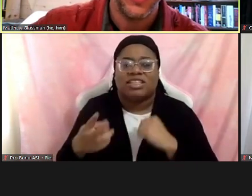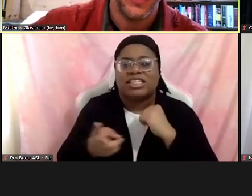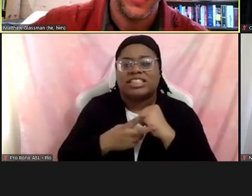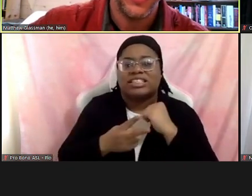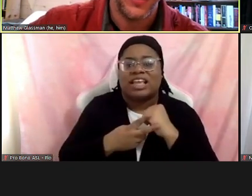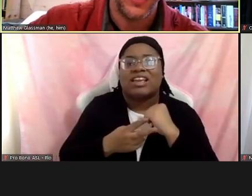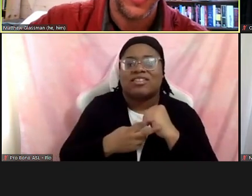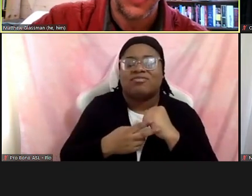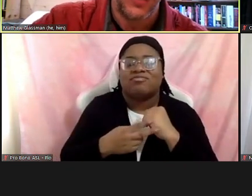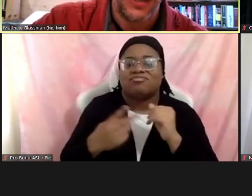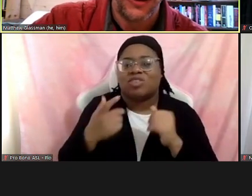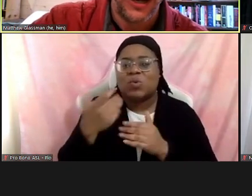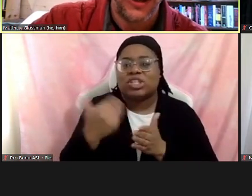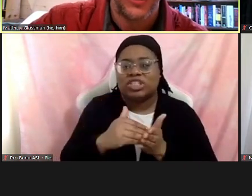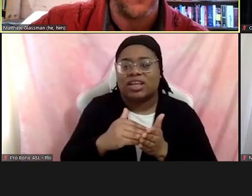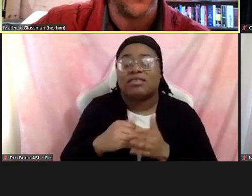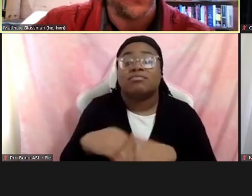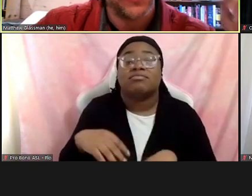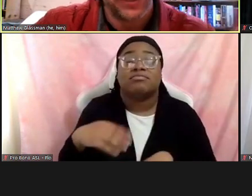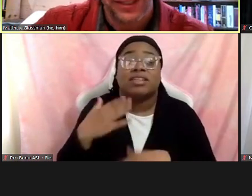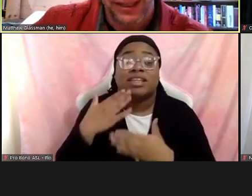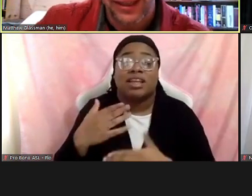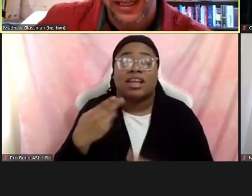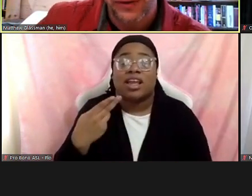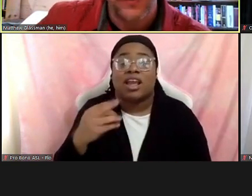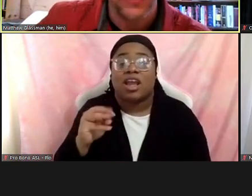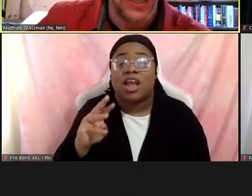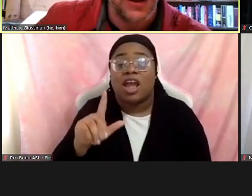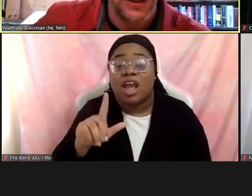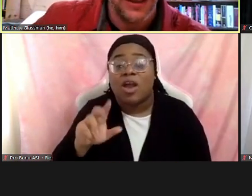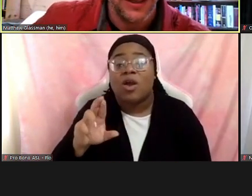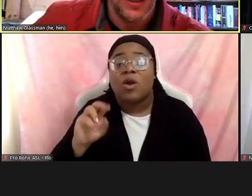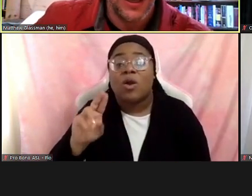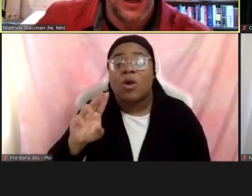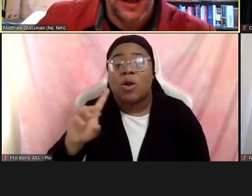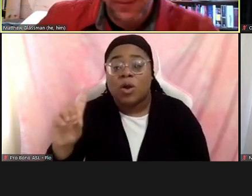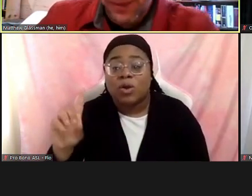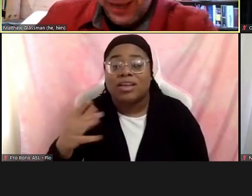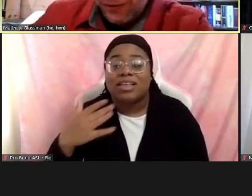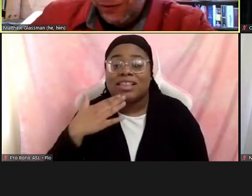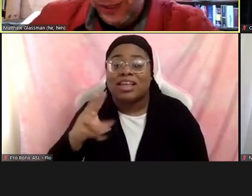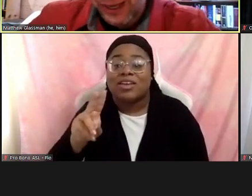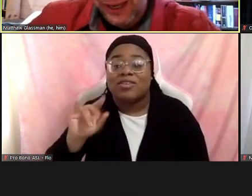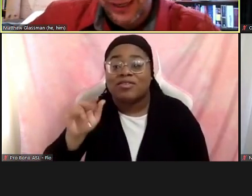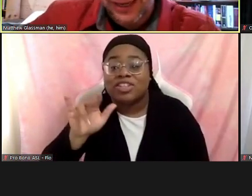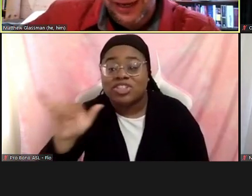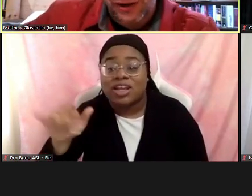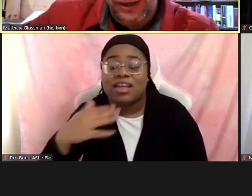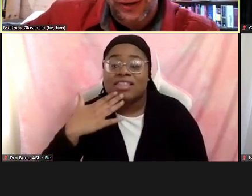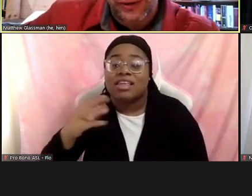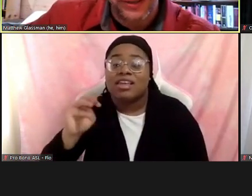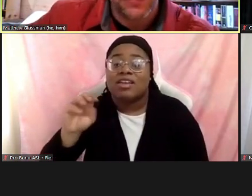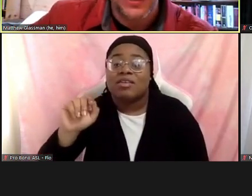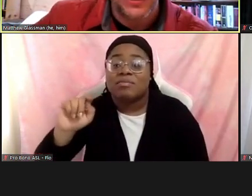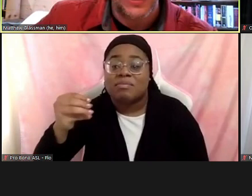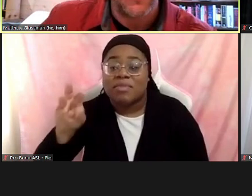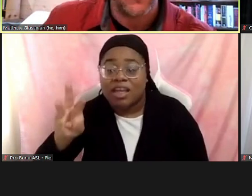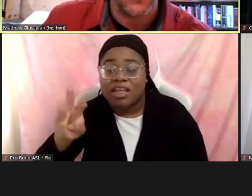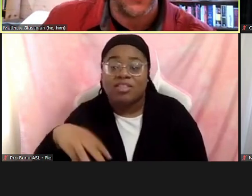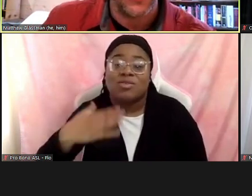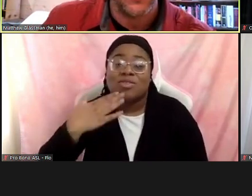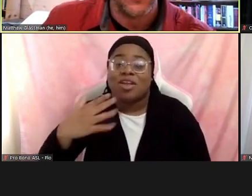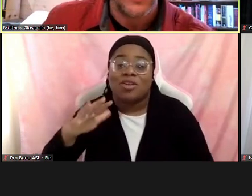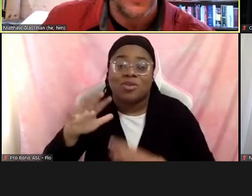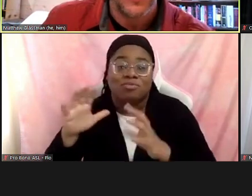materials. Thank you, HowlRound. I almost forgot to say thank you to Vijay, Matthew, and the HowlRound team